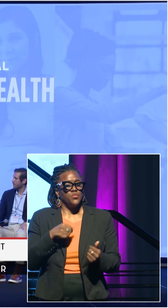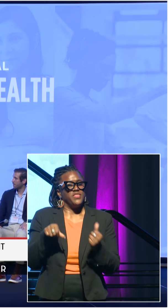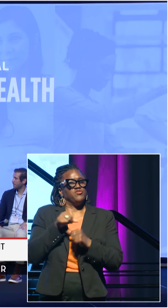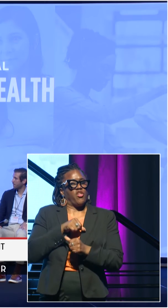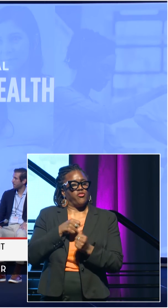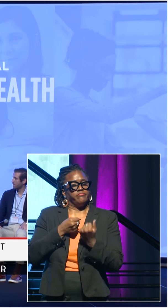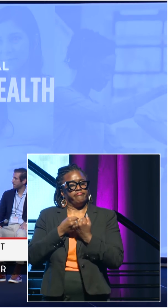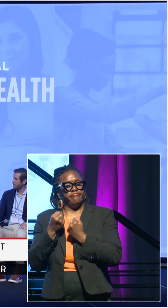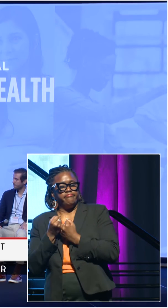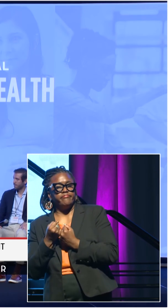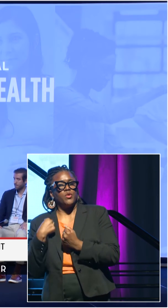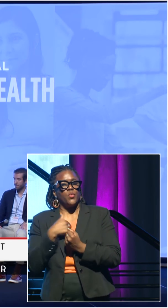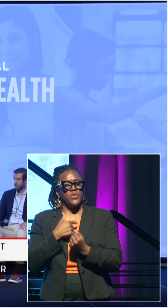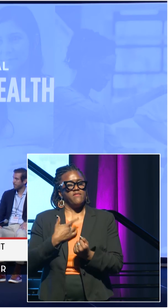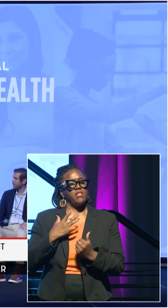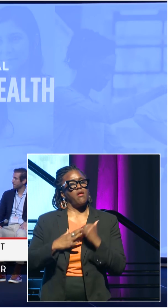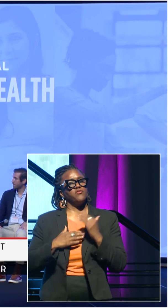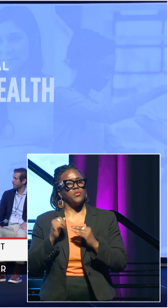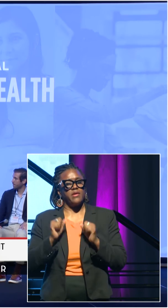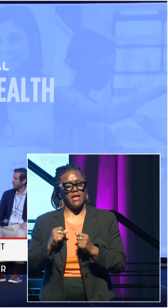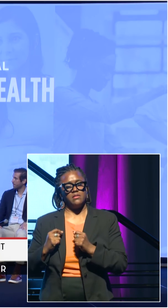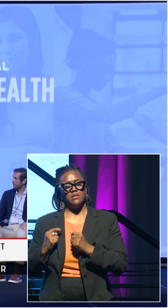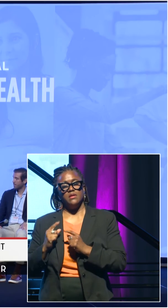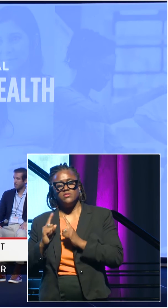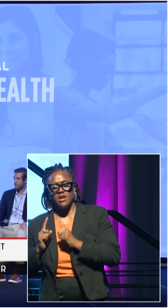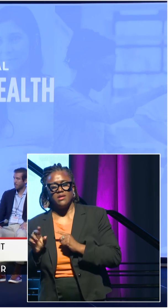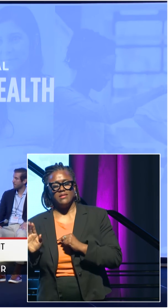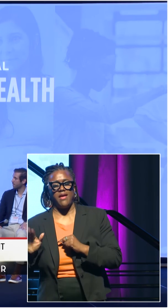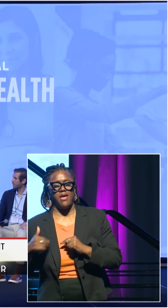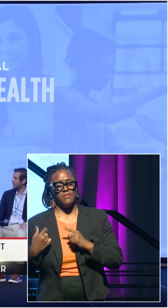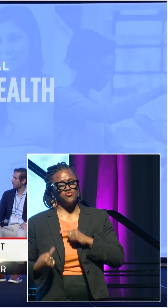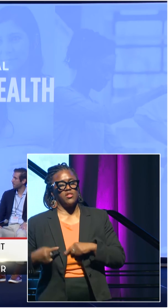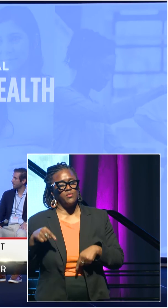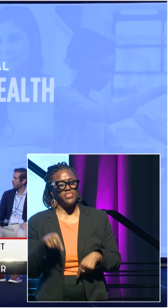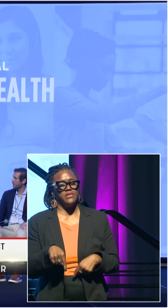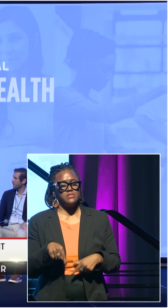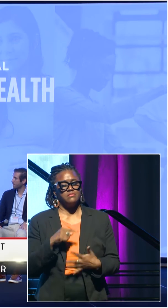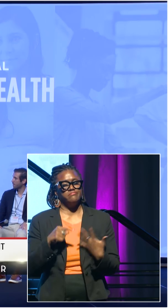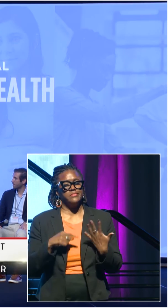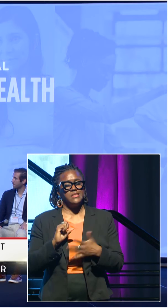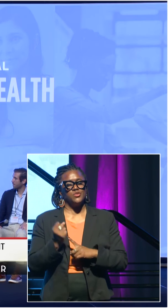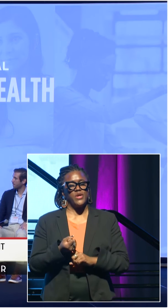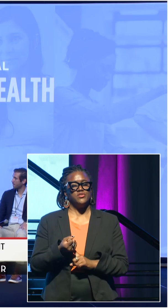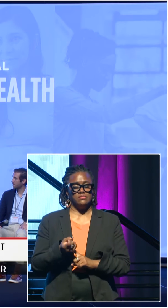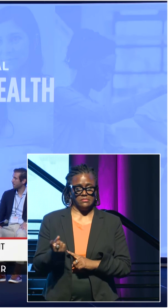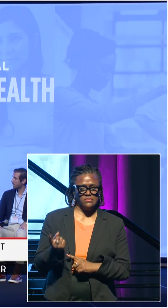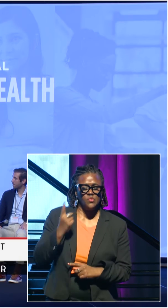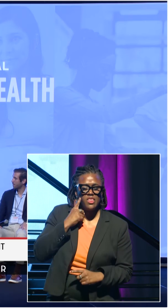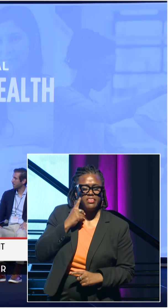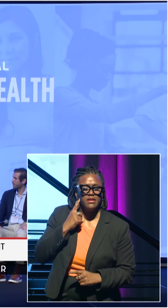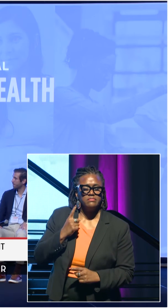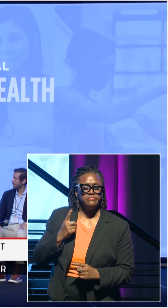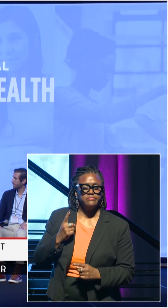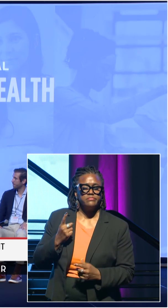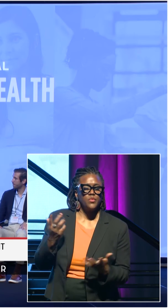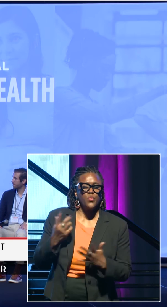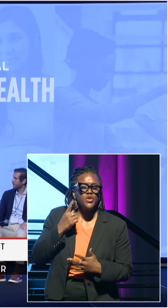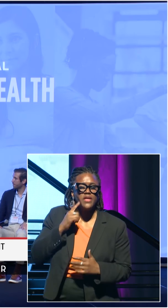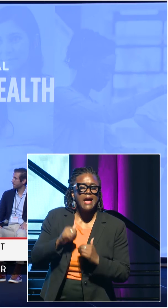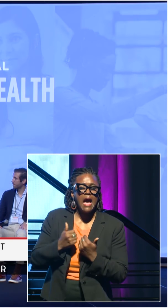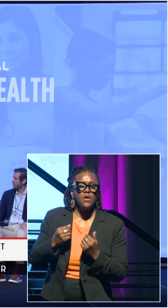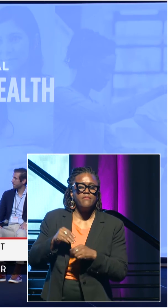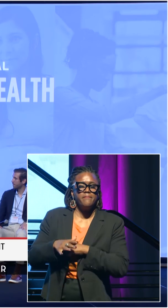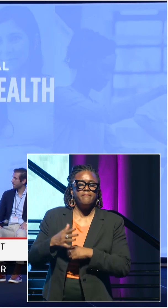other, so that we feel comfortable talking to one another and saying, hey, I'm struggling with this. Do you have any idea how this is going to affect